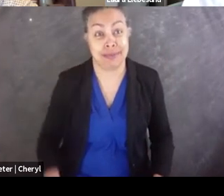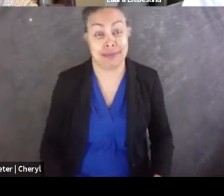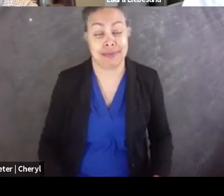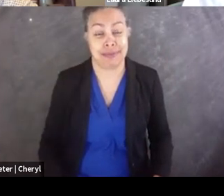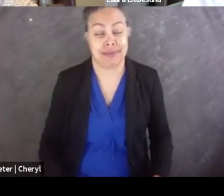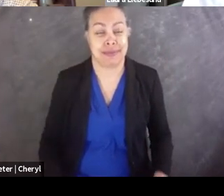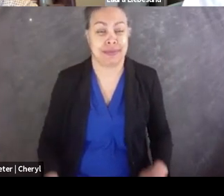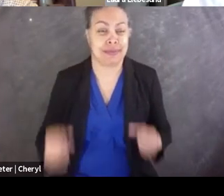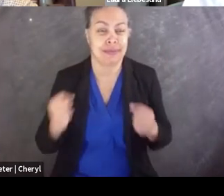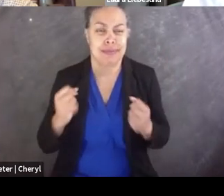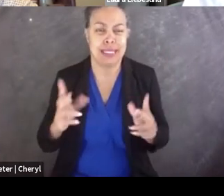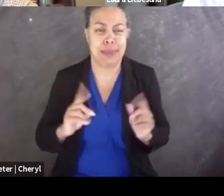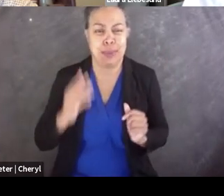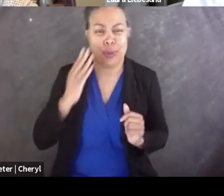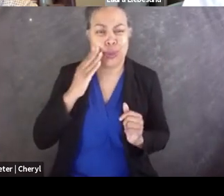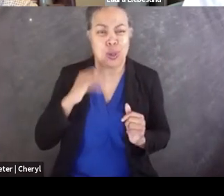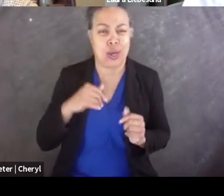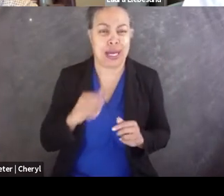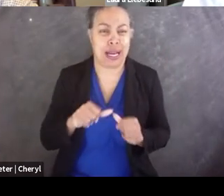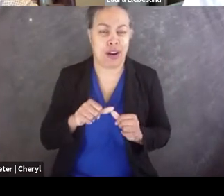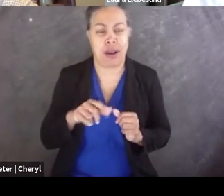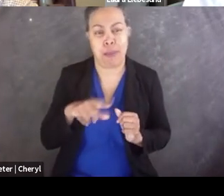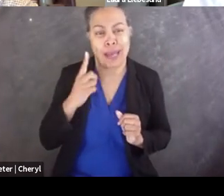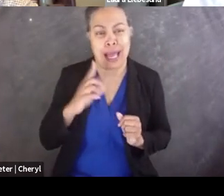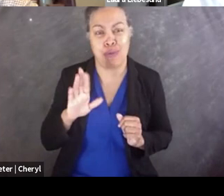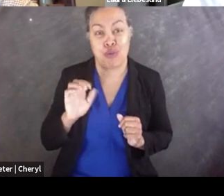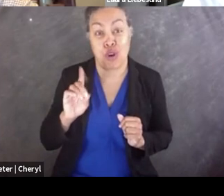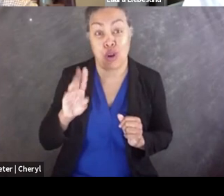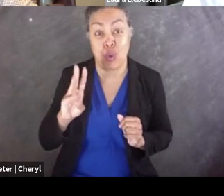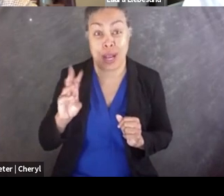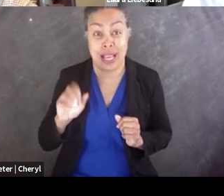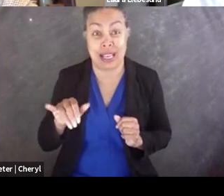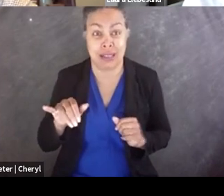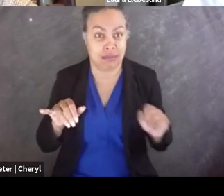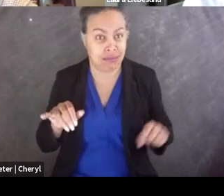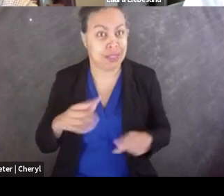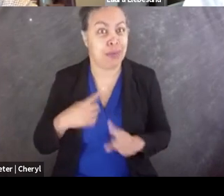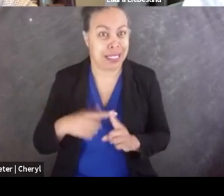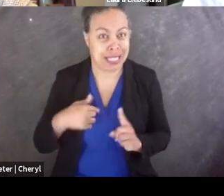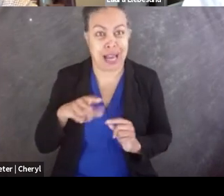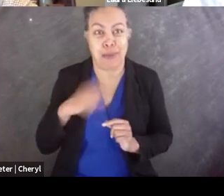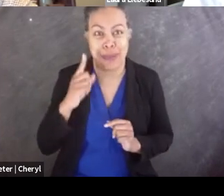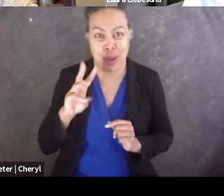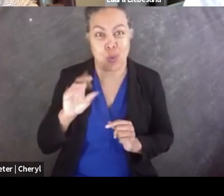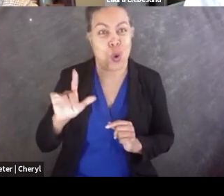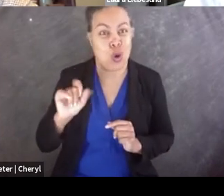Many people are familiar with the term Black Broadway, but there was also a Black Wall Street.